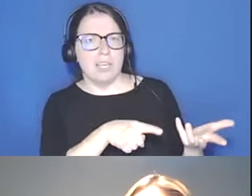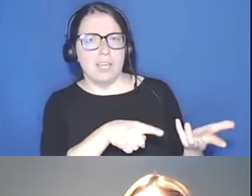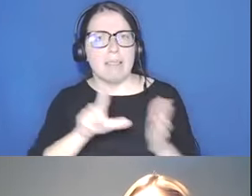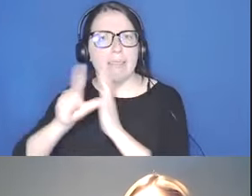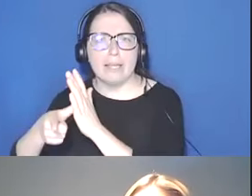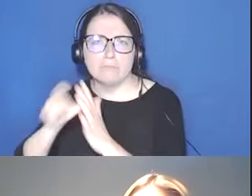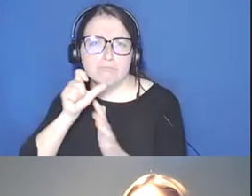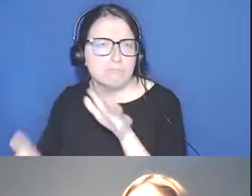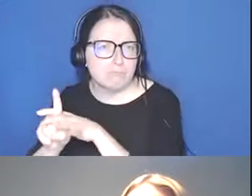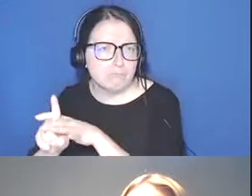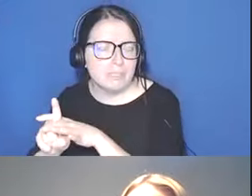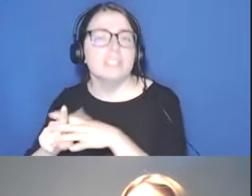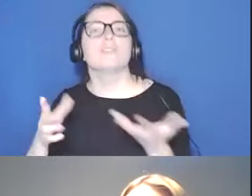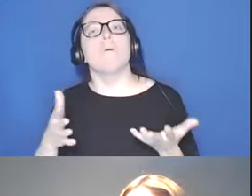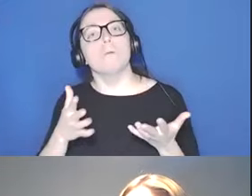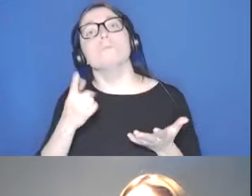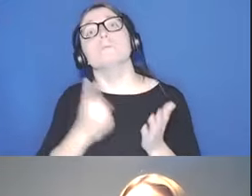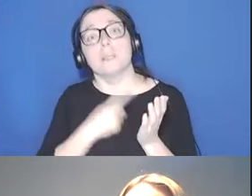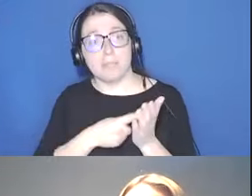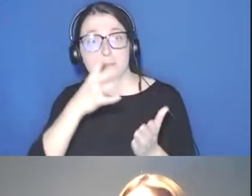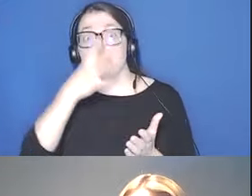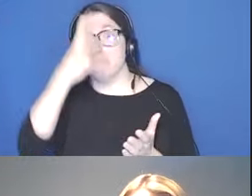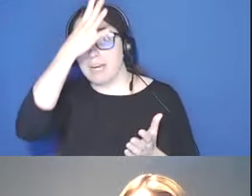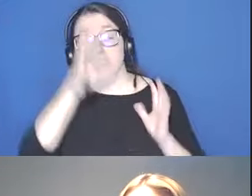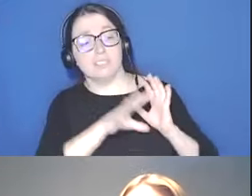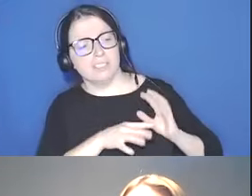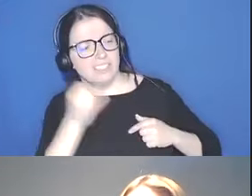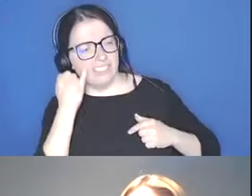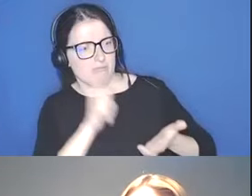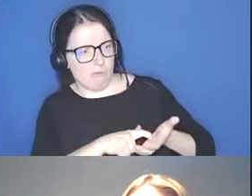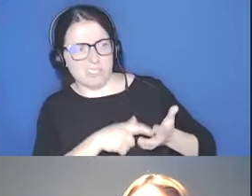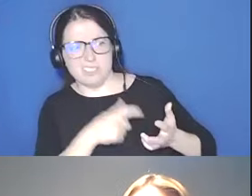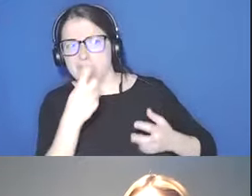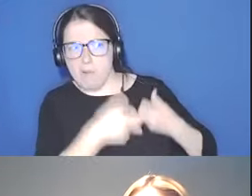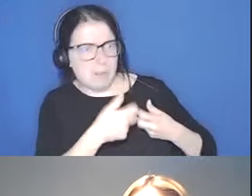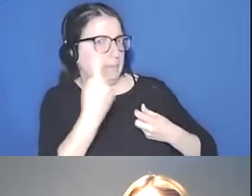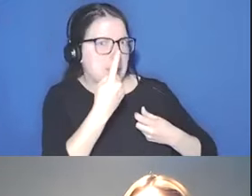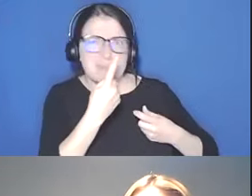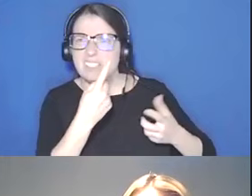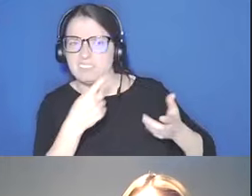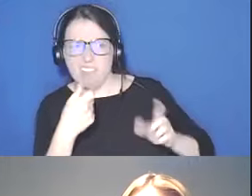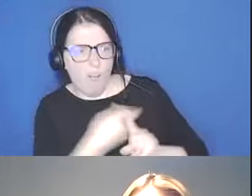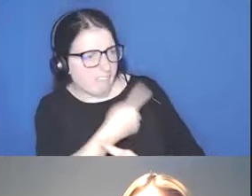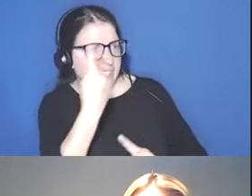those examples of maybe challenges that they're running into or things that they're seeing.